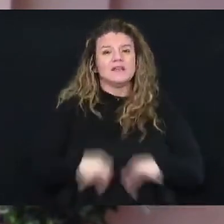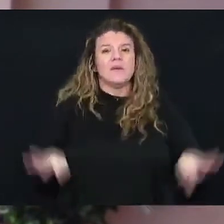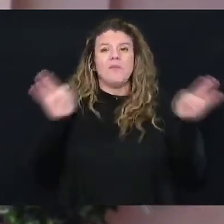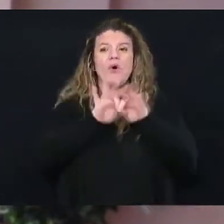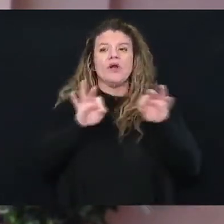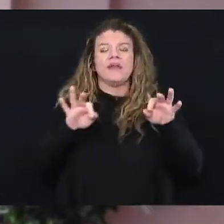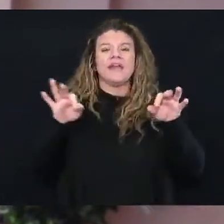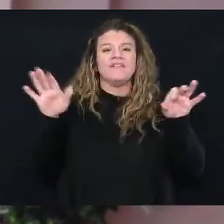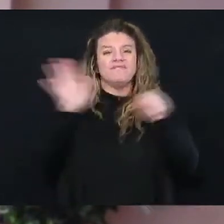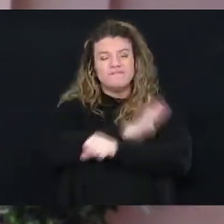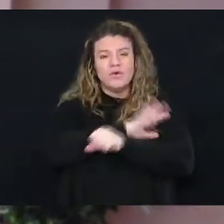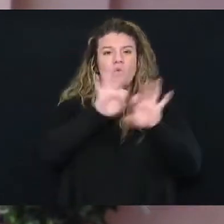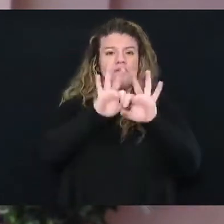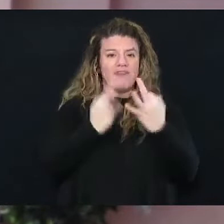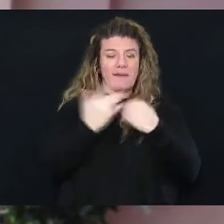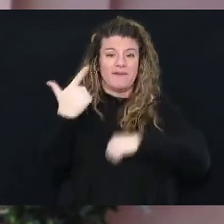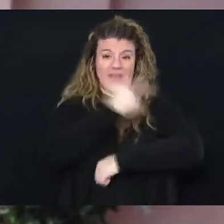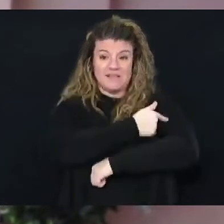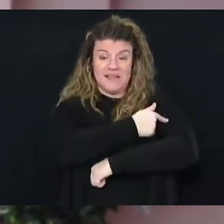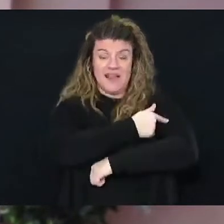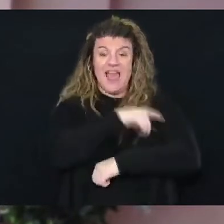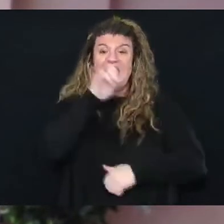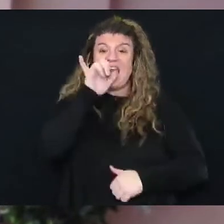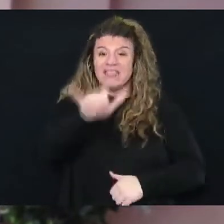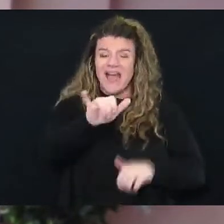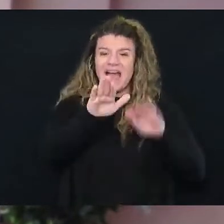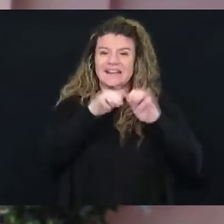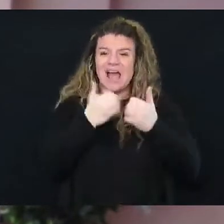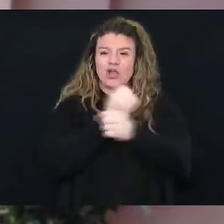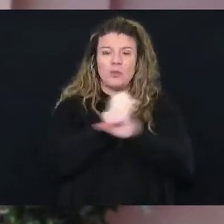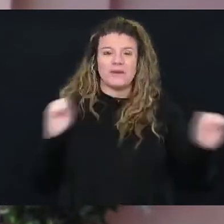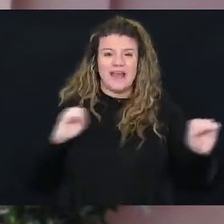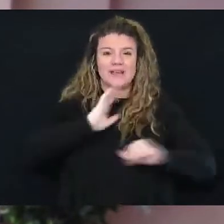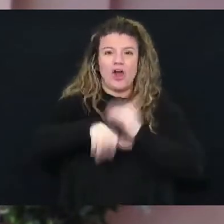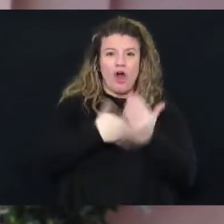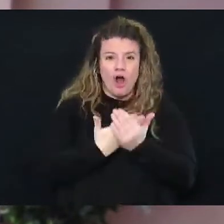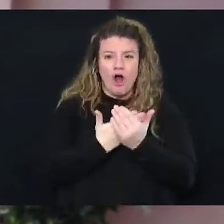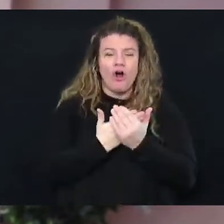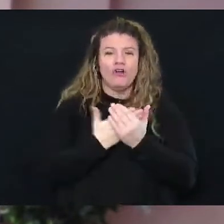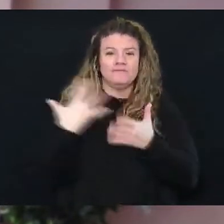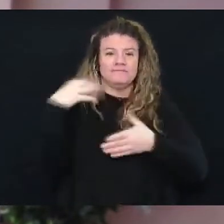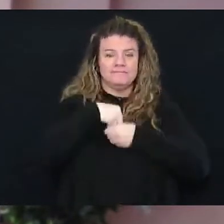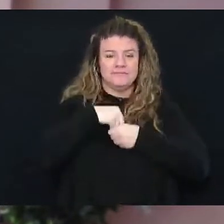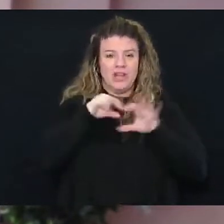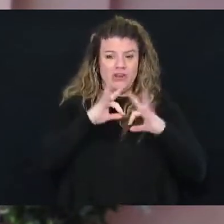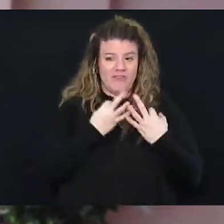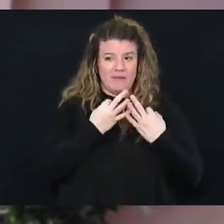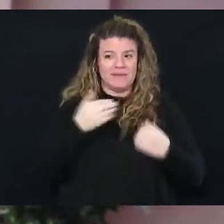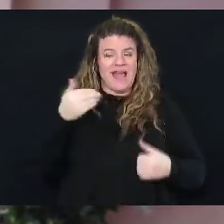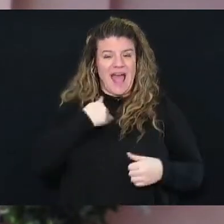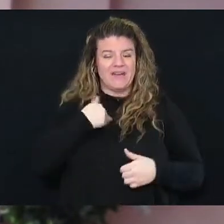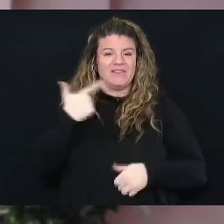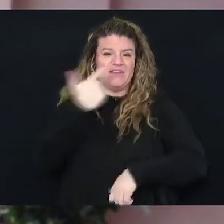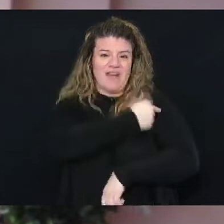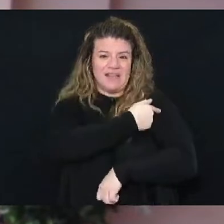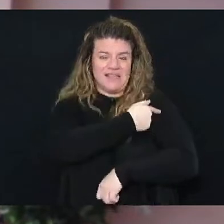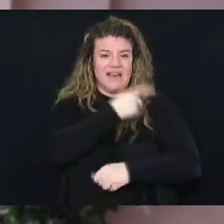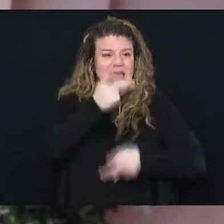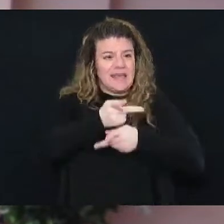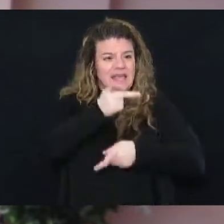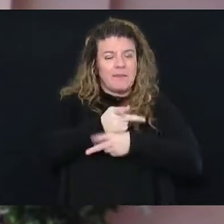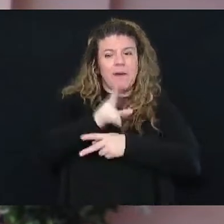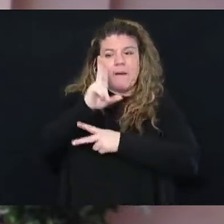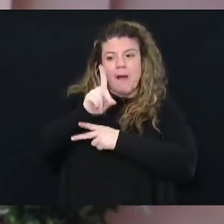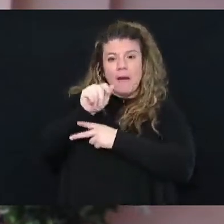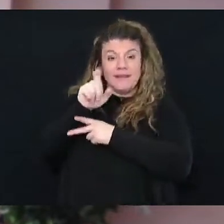family vaccinated, because that's the way that you can protect everybody in the family, is having people's vaccines up to date. And when